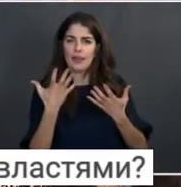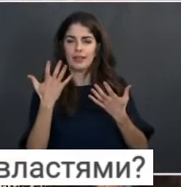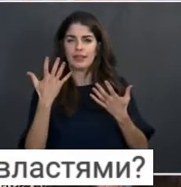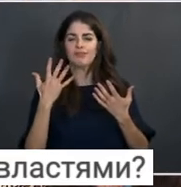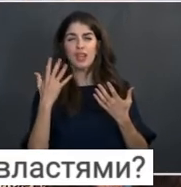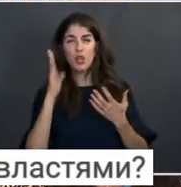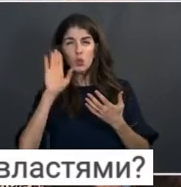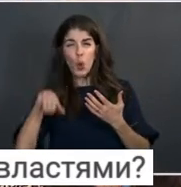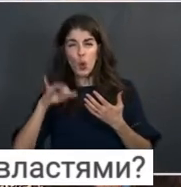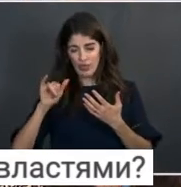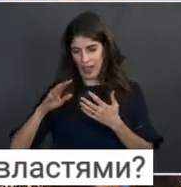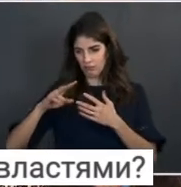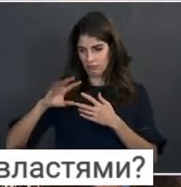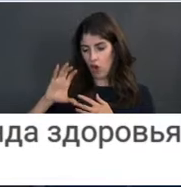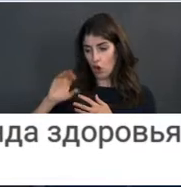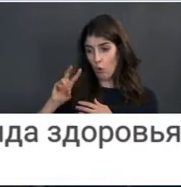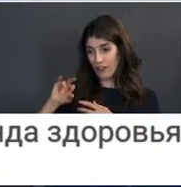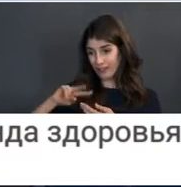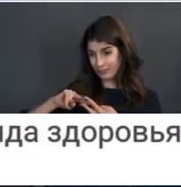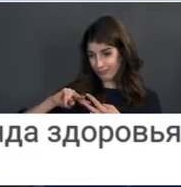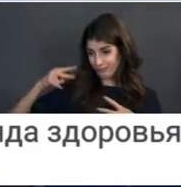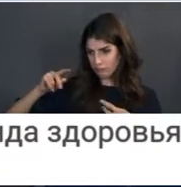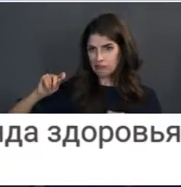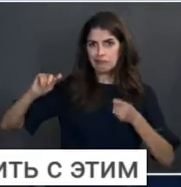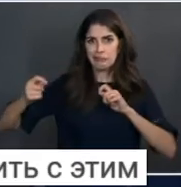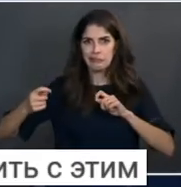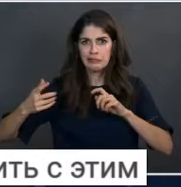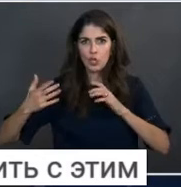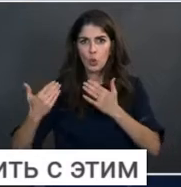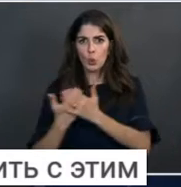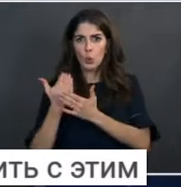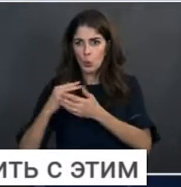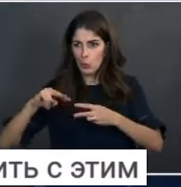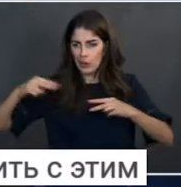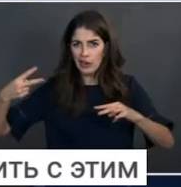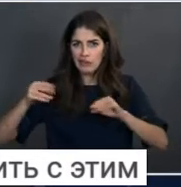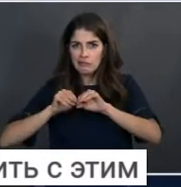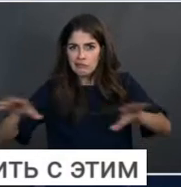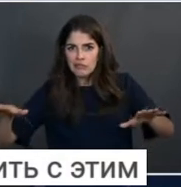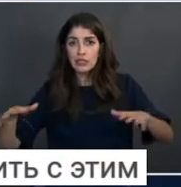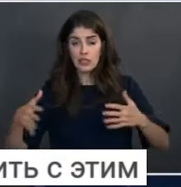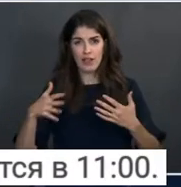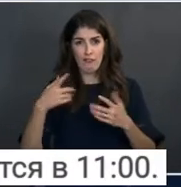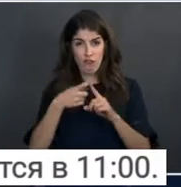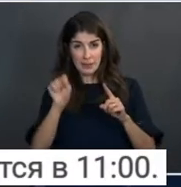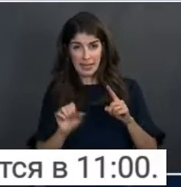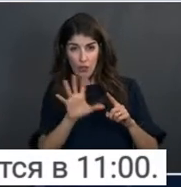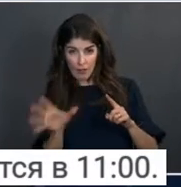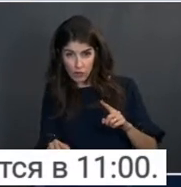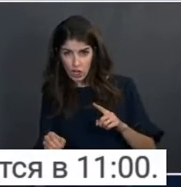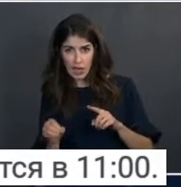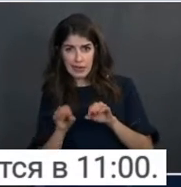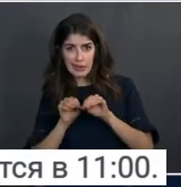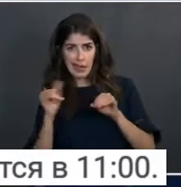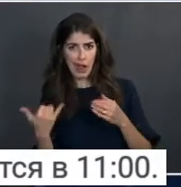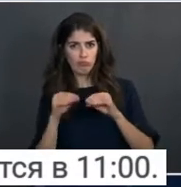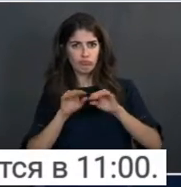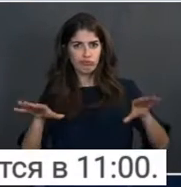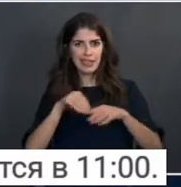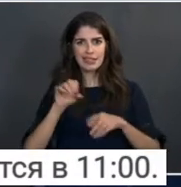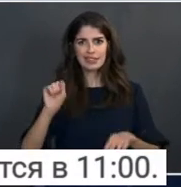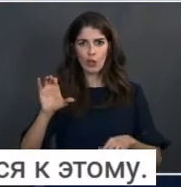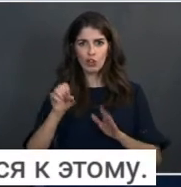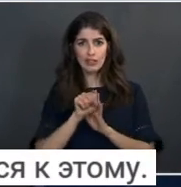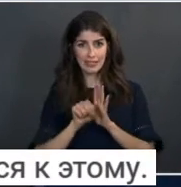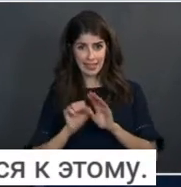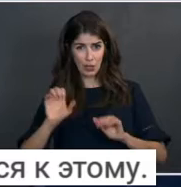touch with local officials there? Certainly our health and medical team have been, and again, they'll speak to it at their briefing that's coming up at